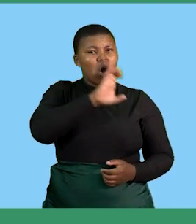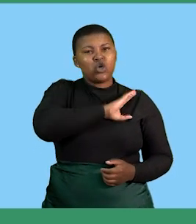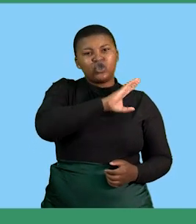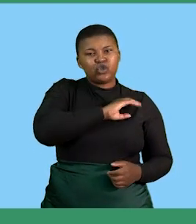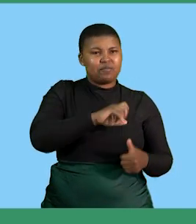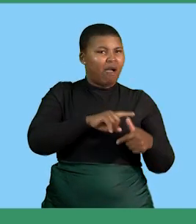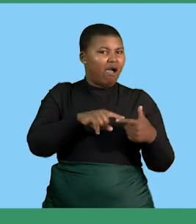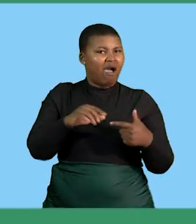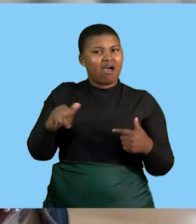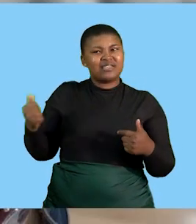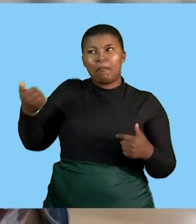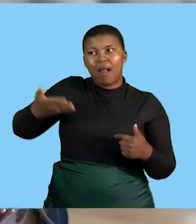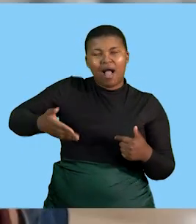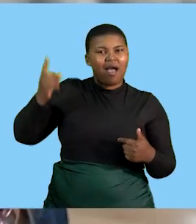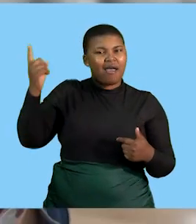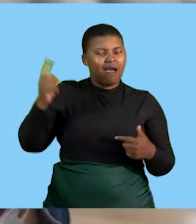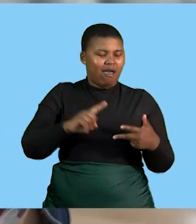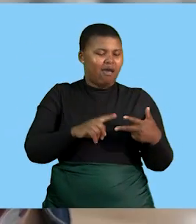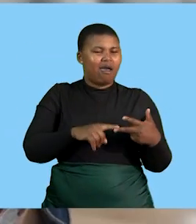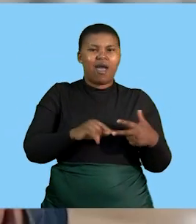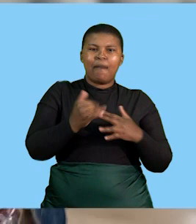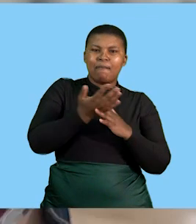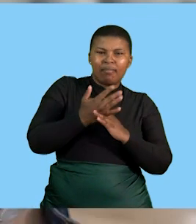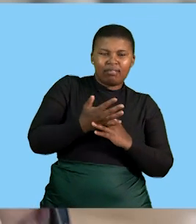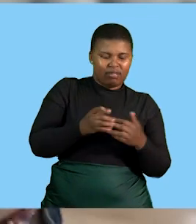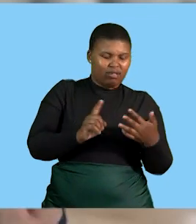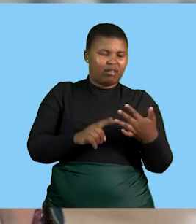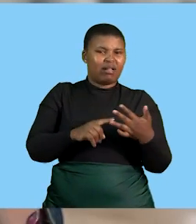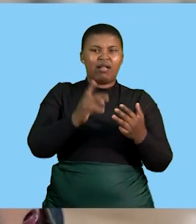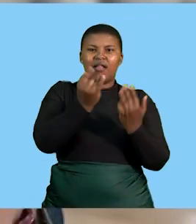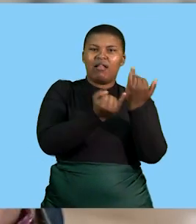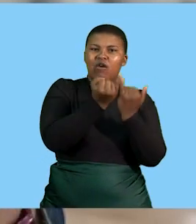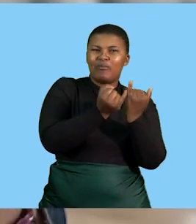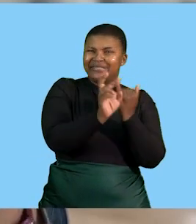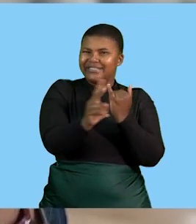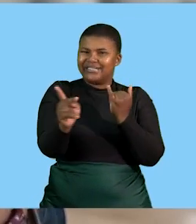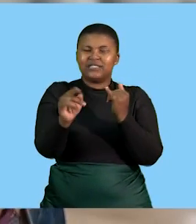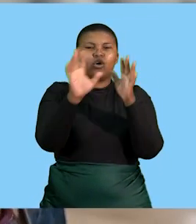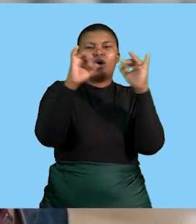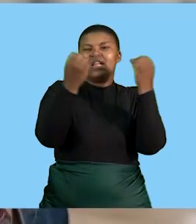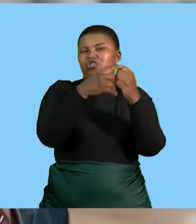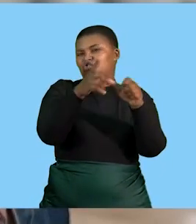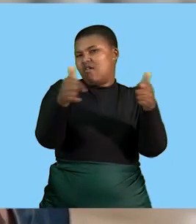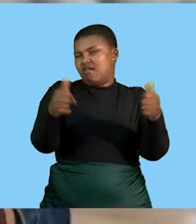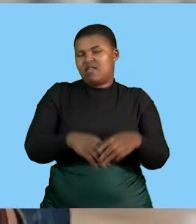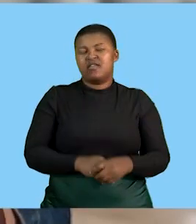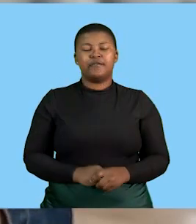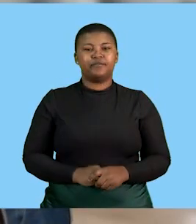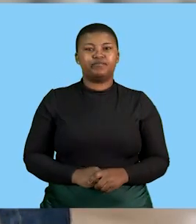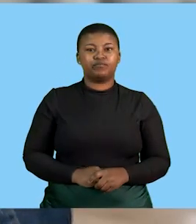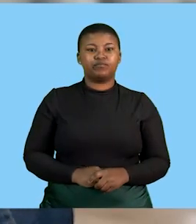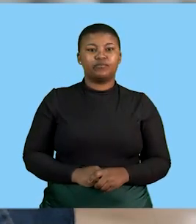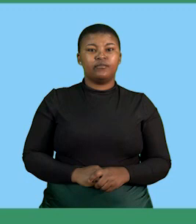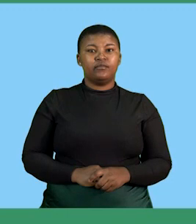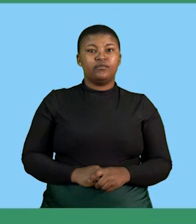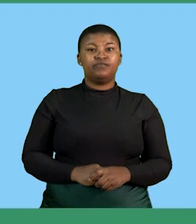consumers, suppliers, intermediaries, competitors, other organizations. So from the, or described